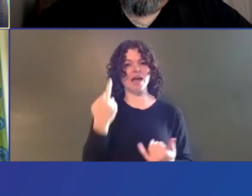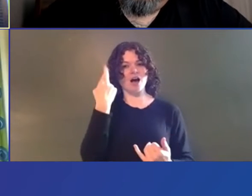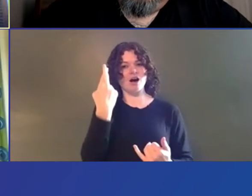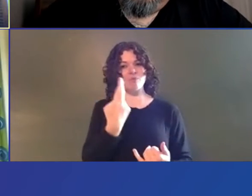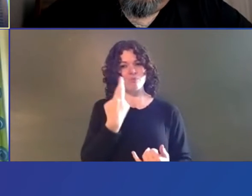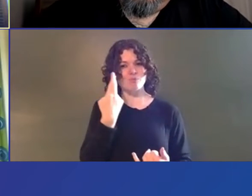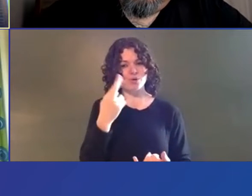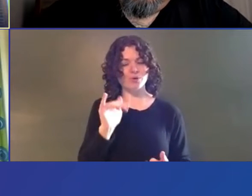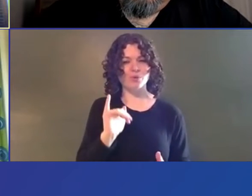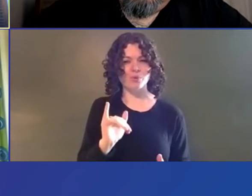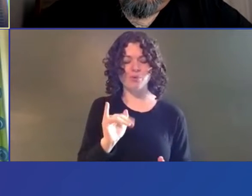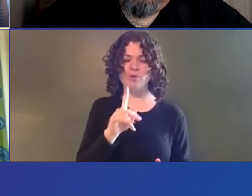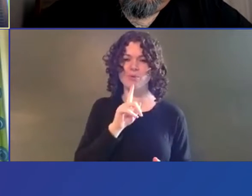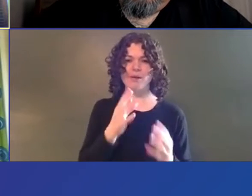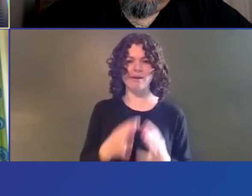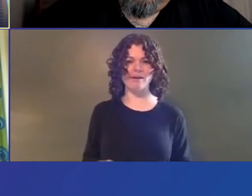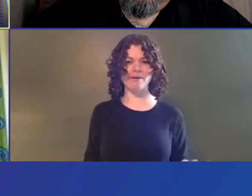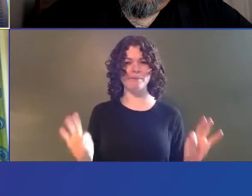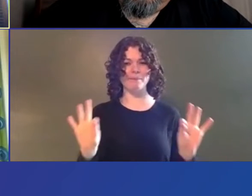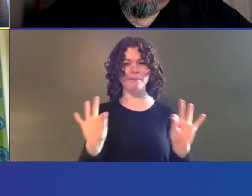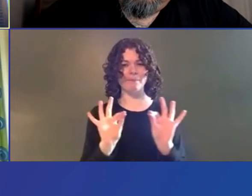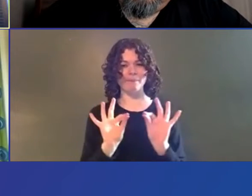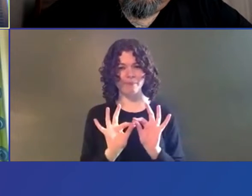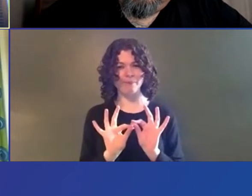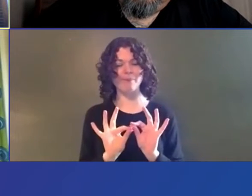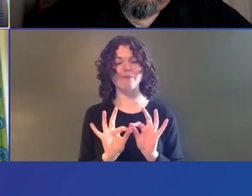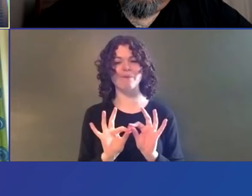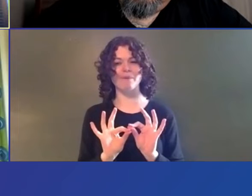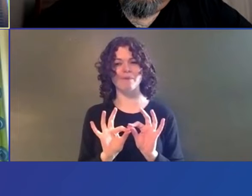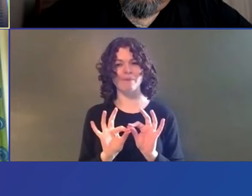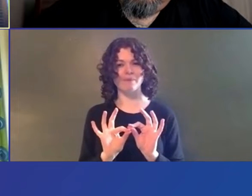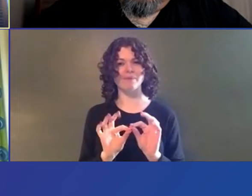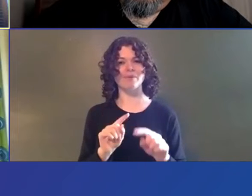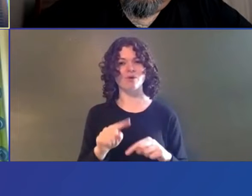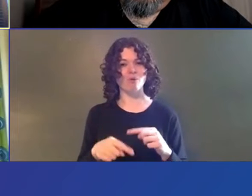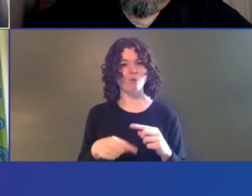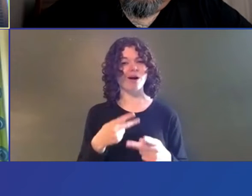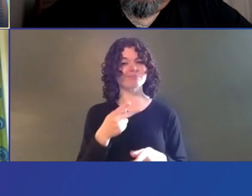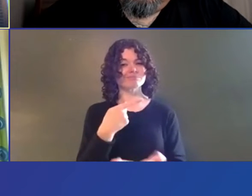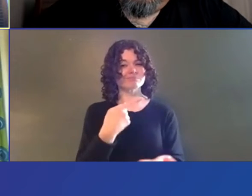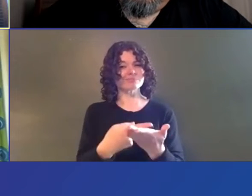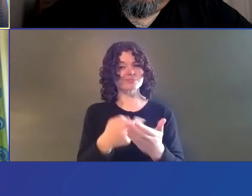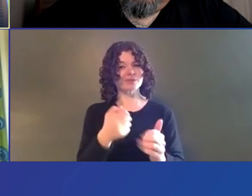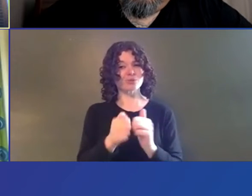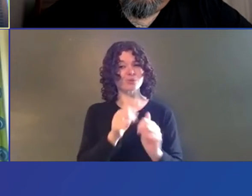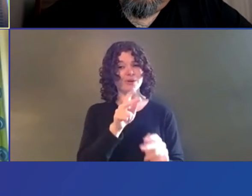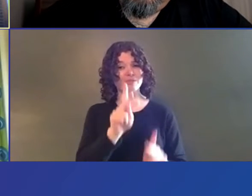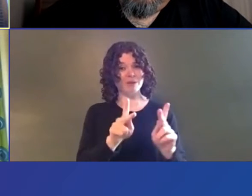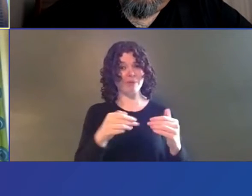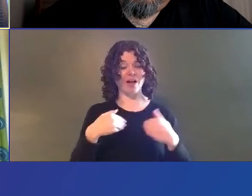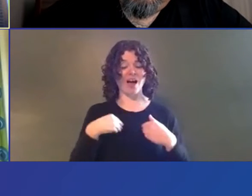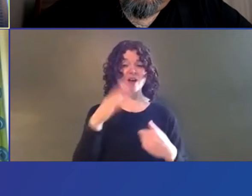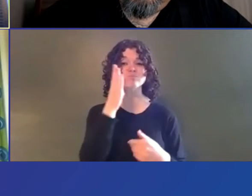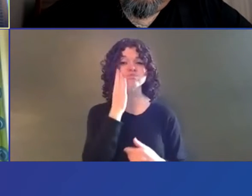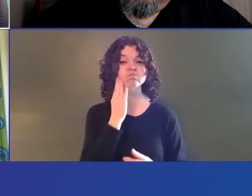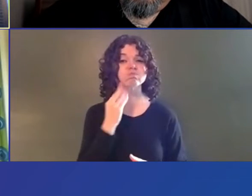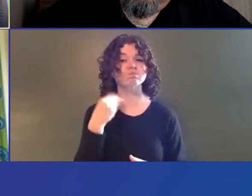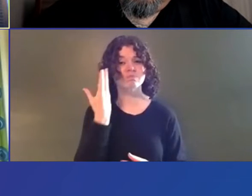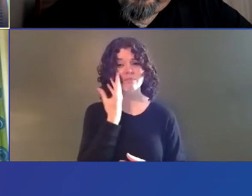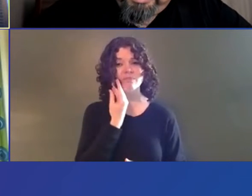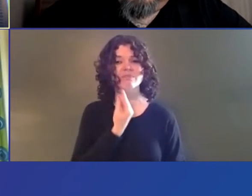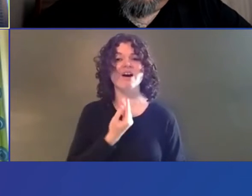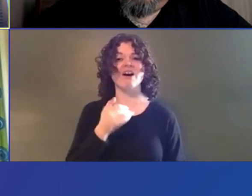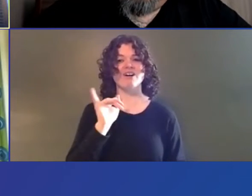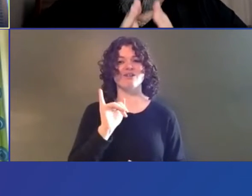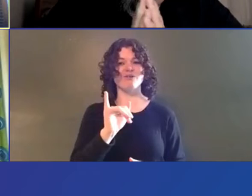I talked to people who have been doing this for a long time. And I still need the reminder on a regular basis. So thank you